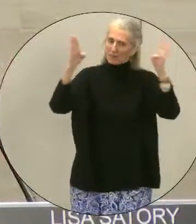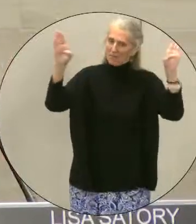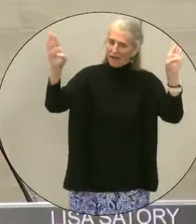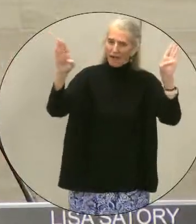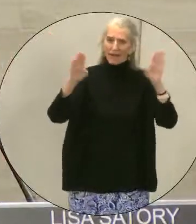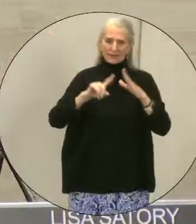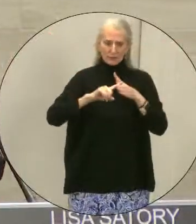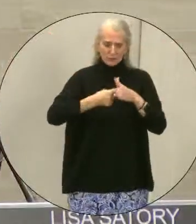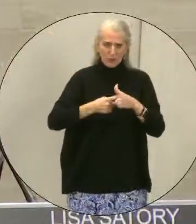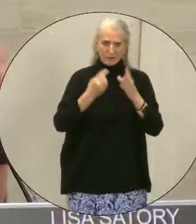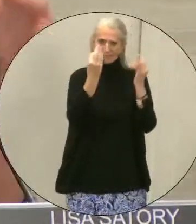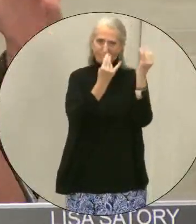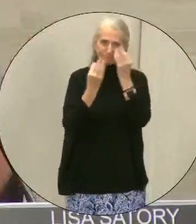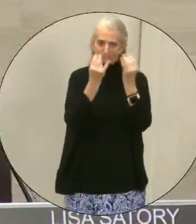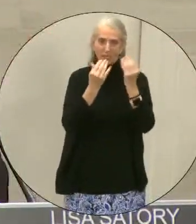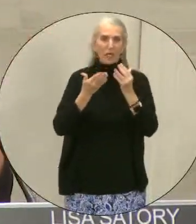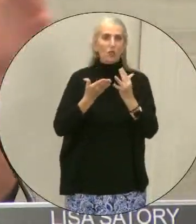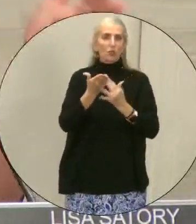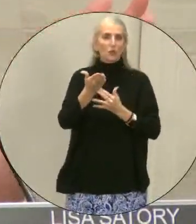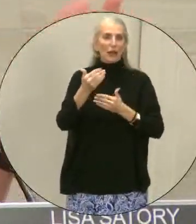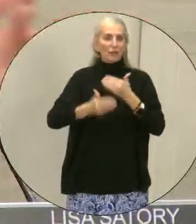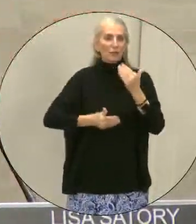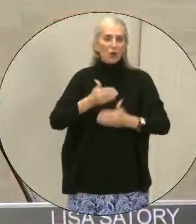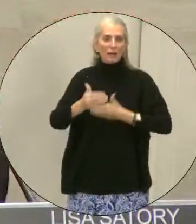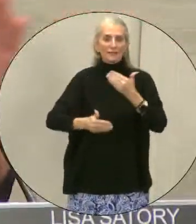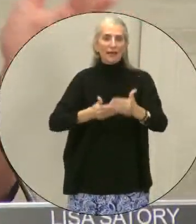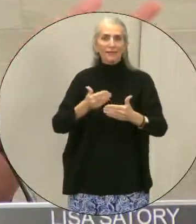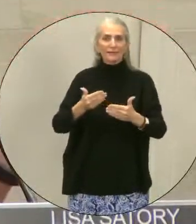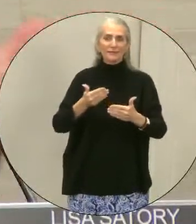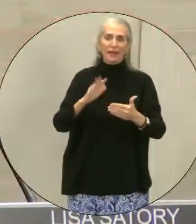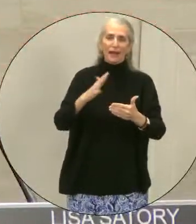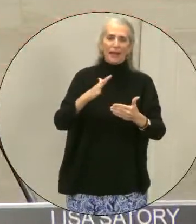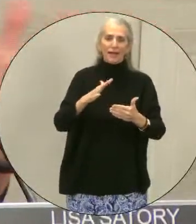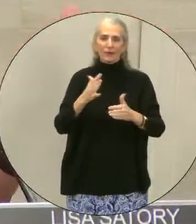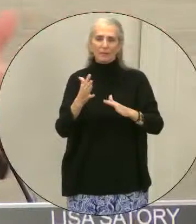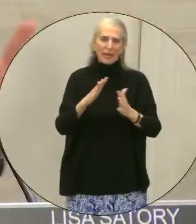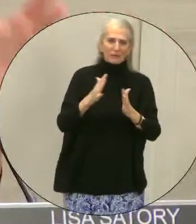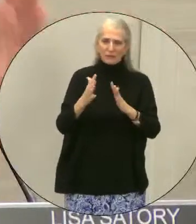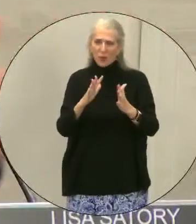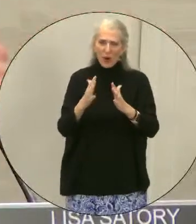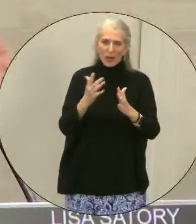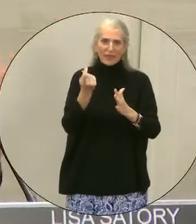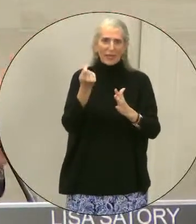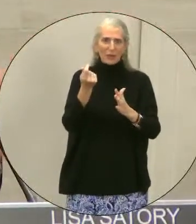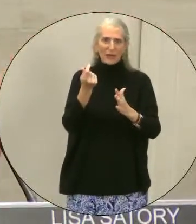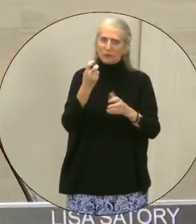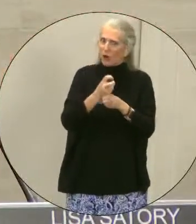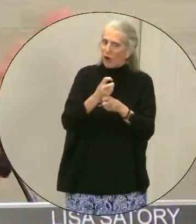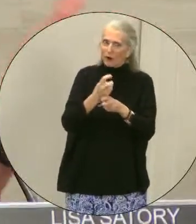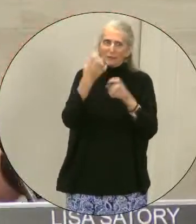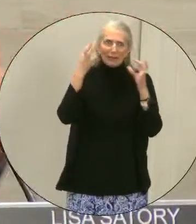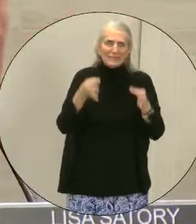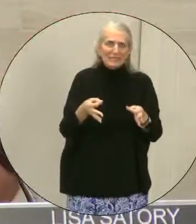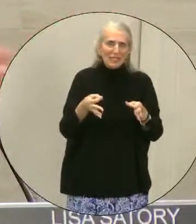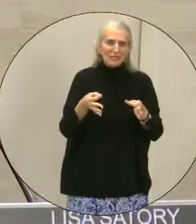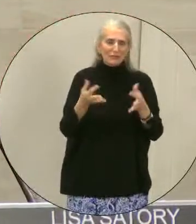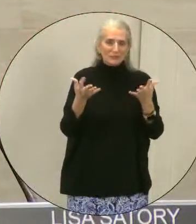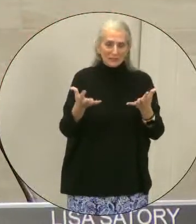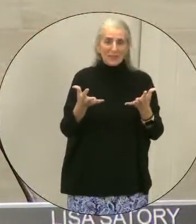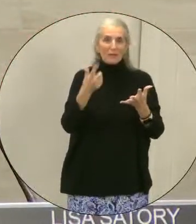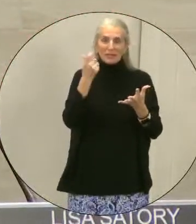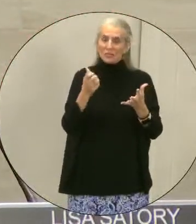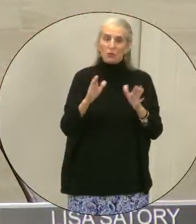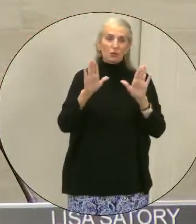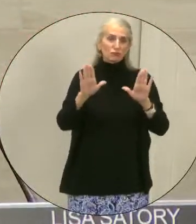just, and throughout the process, I kind of went back and forth a little bit, and it was hard to make a decision, which is a good thing because they were such